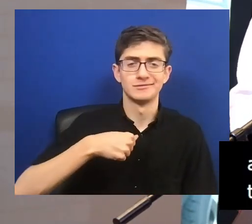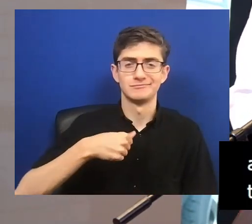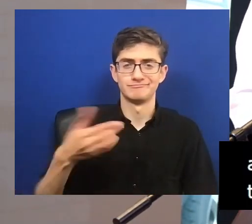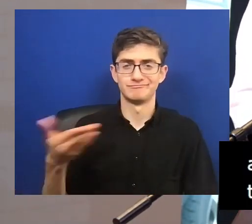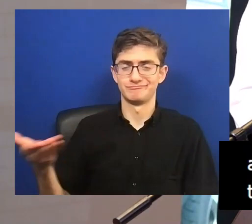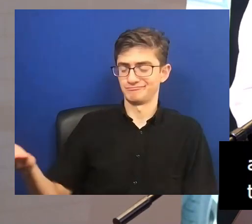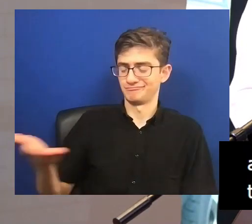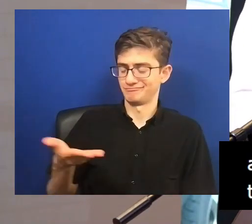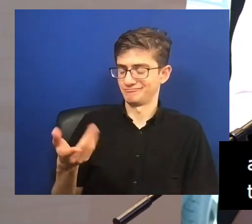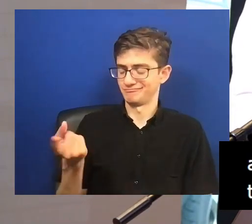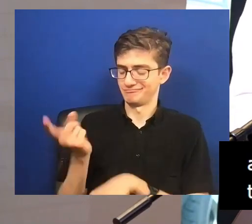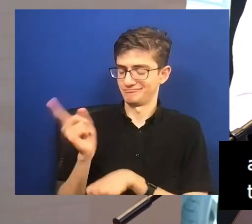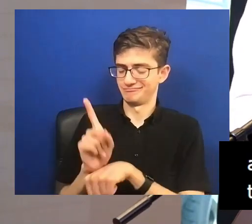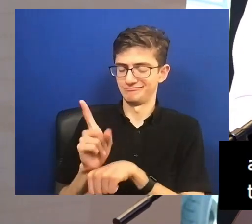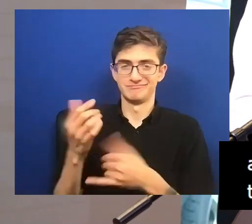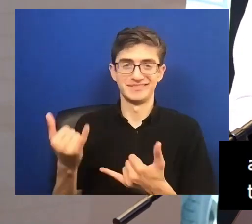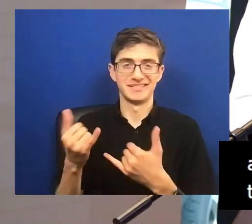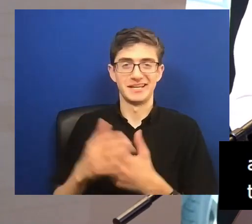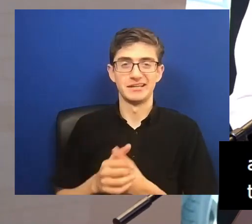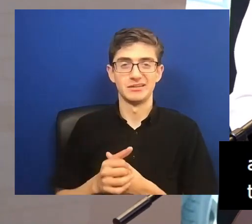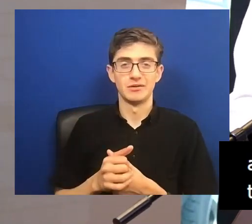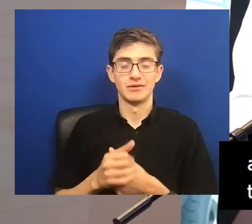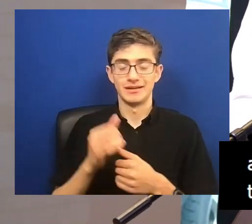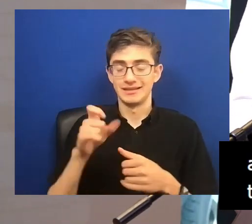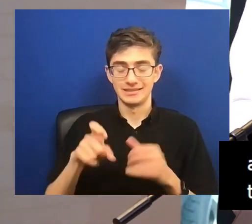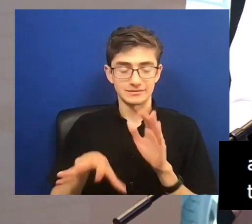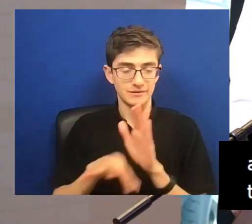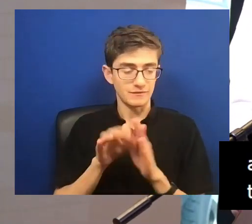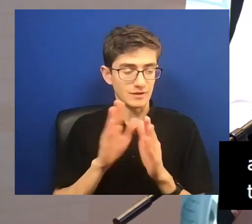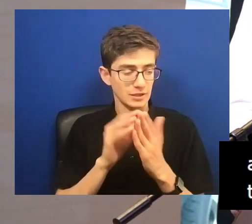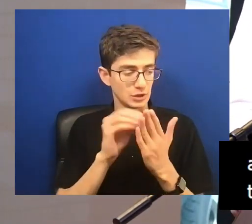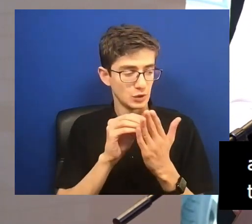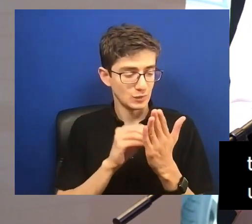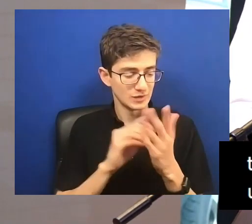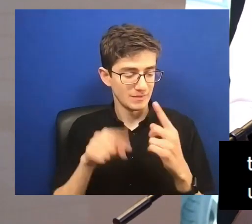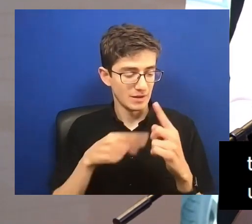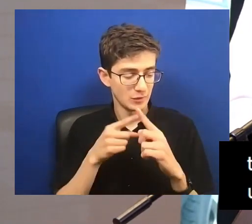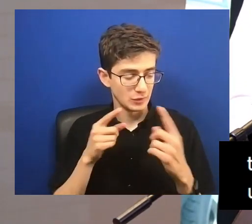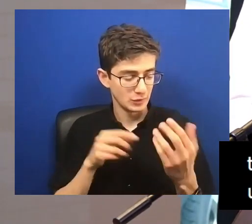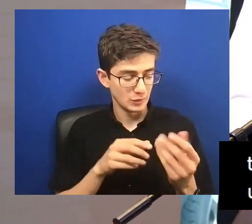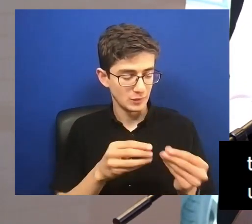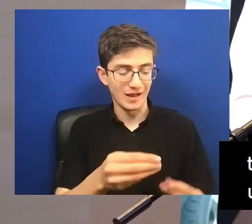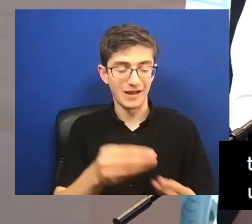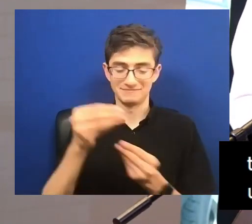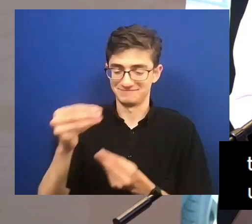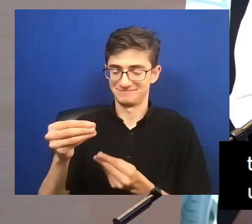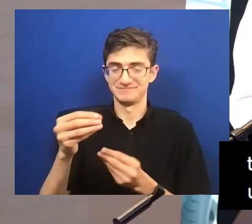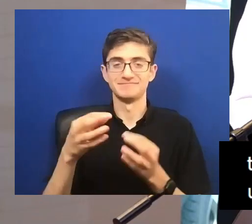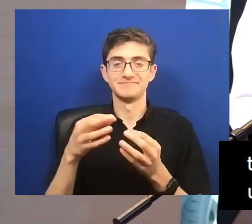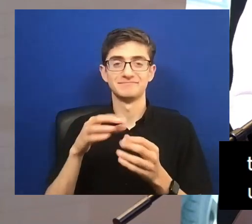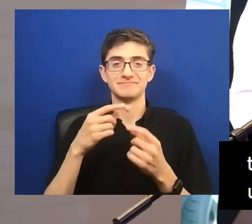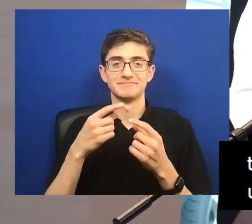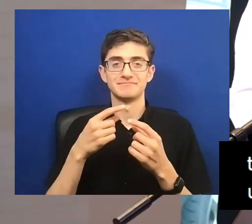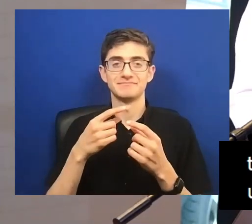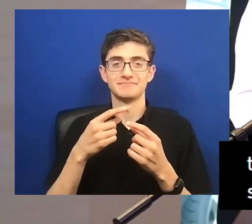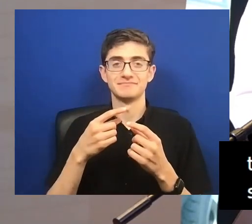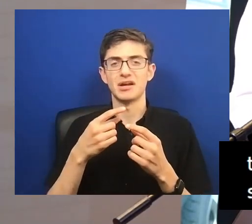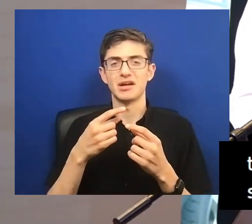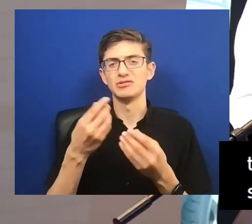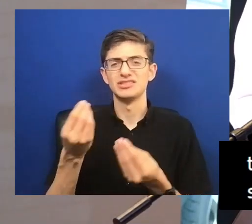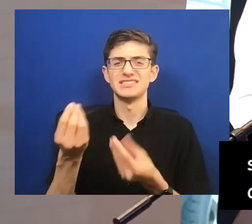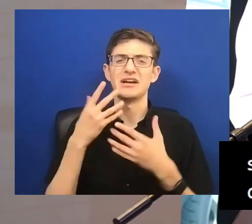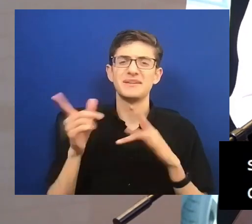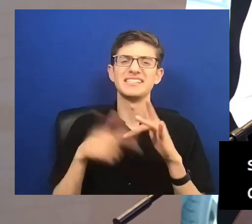here. So if I can only find your words here. Yeah, here we go. Oh, she's saying to me to skip it, but I can't just skip